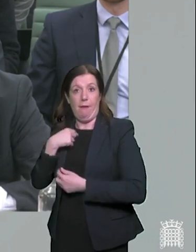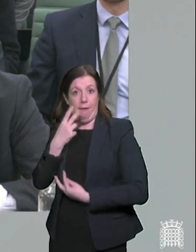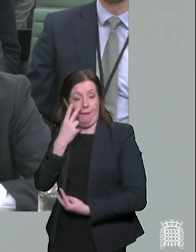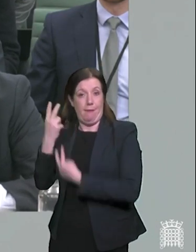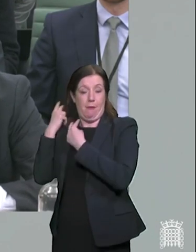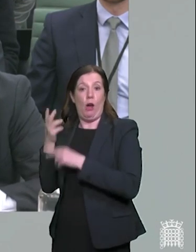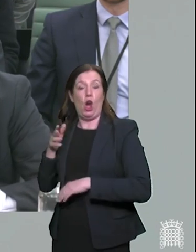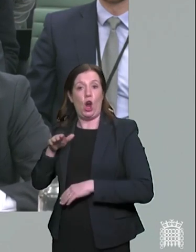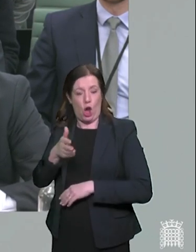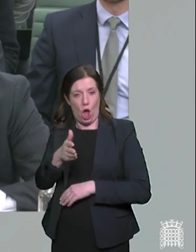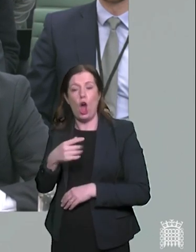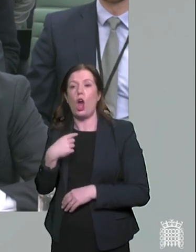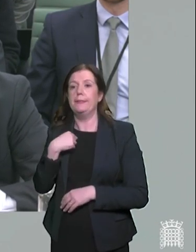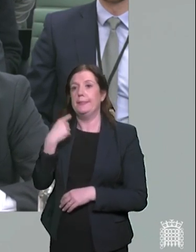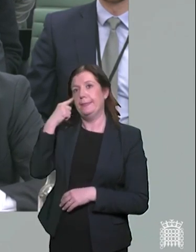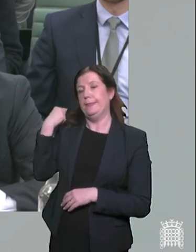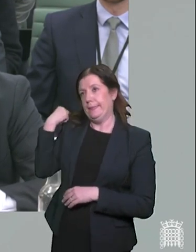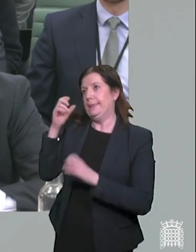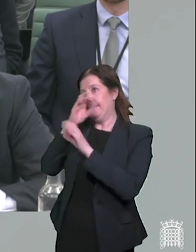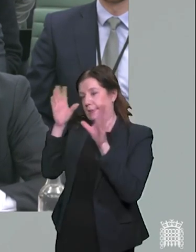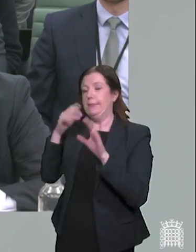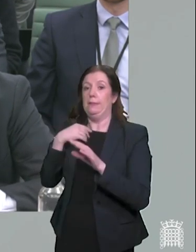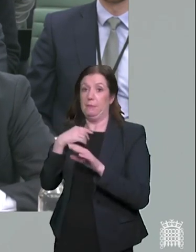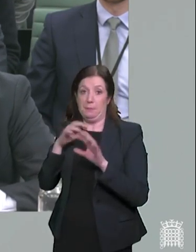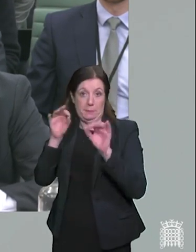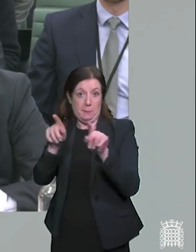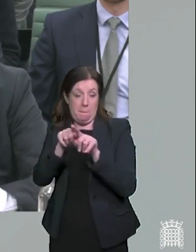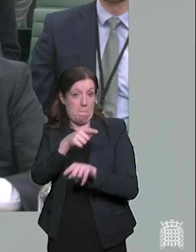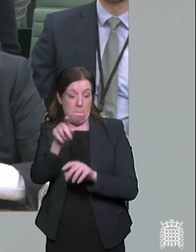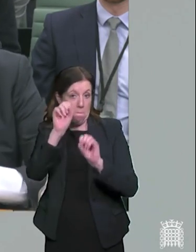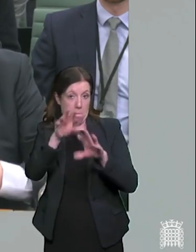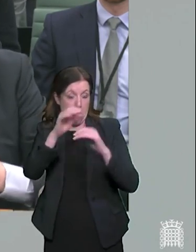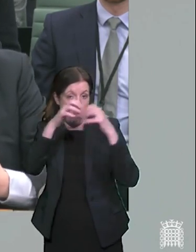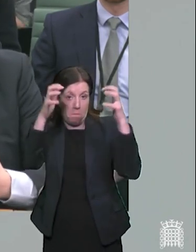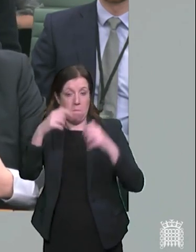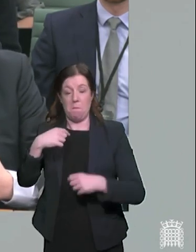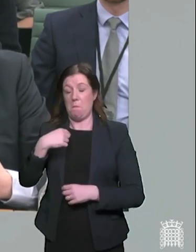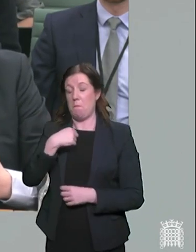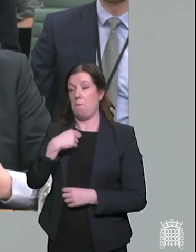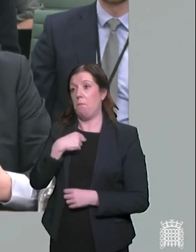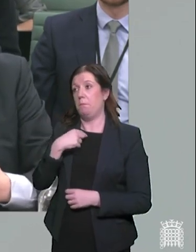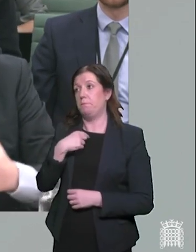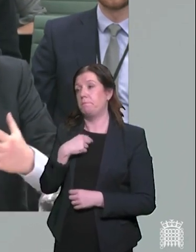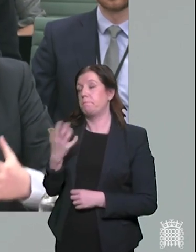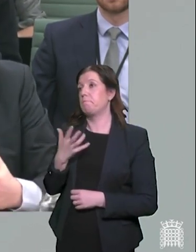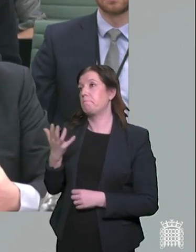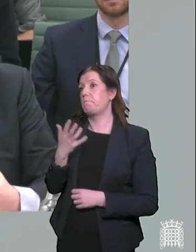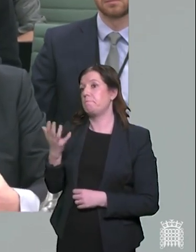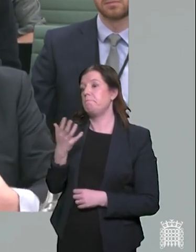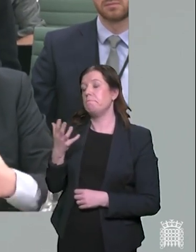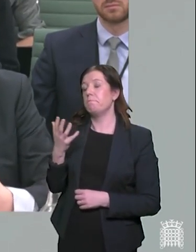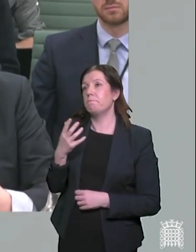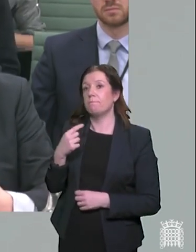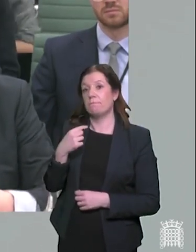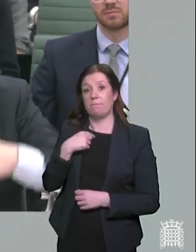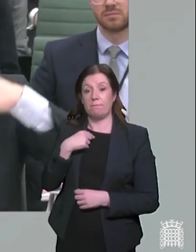what I said to, is why I said what I said to the House. I tried to put myself in the place of